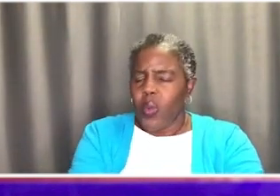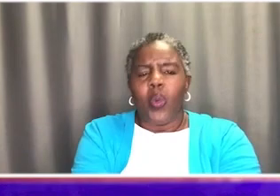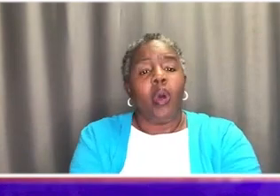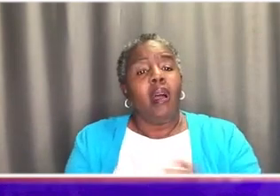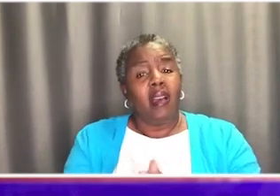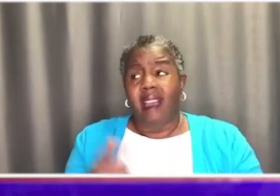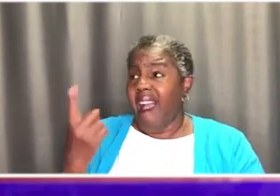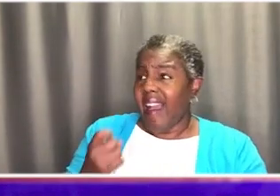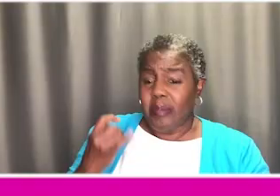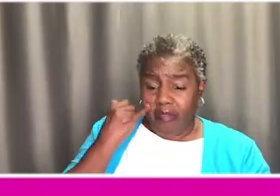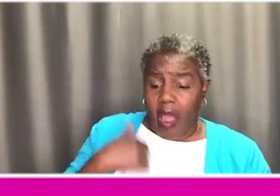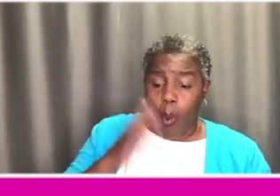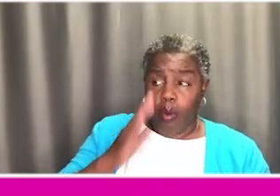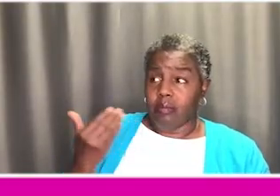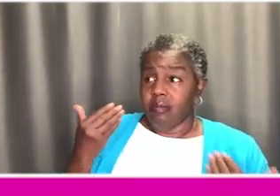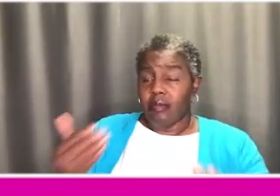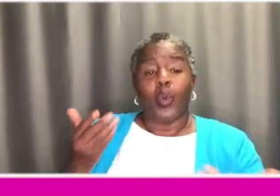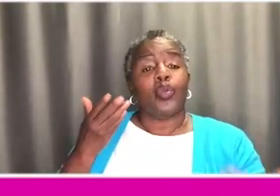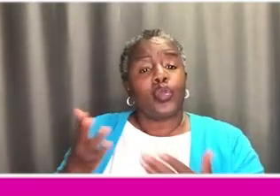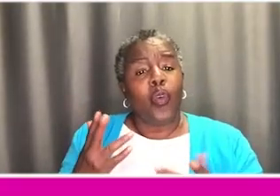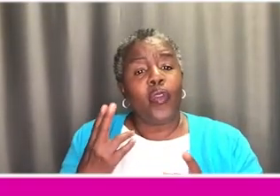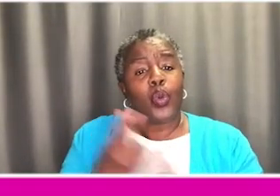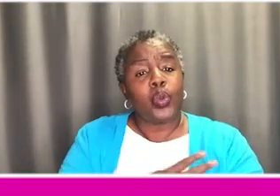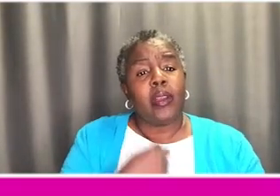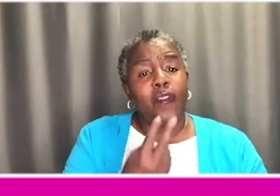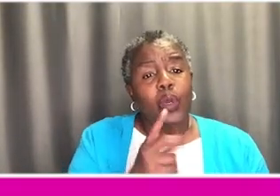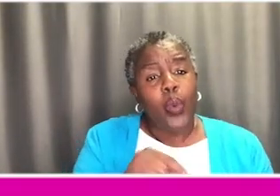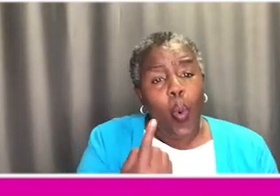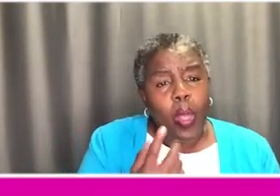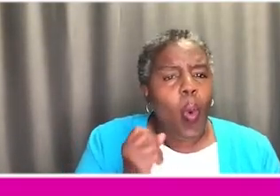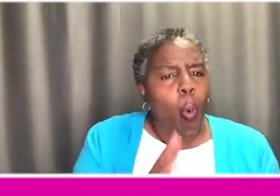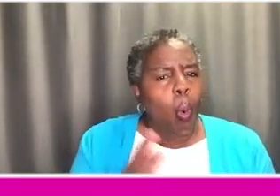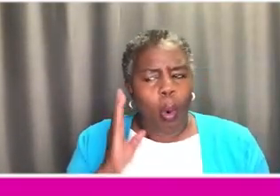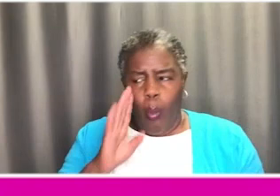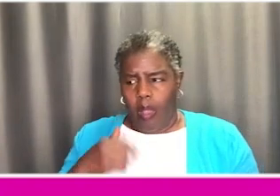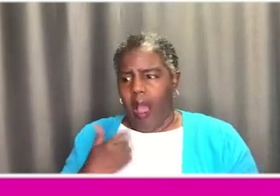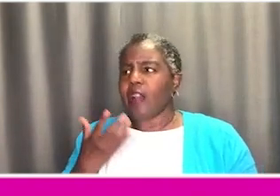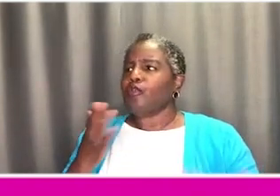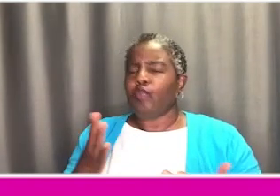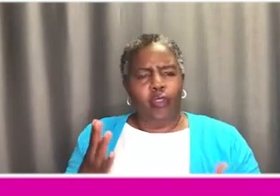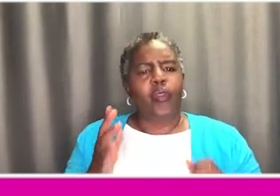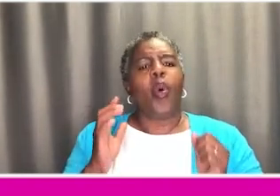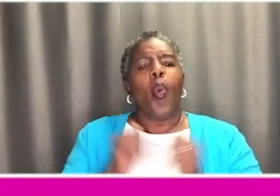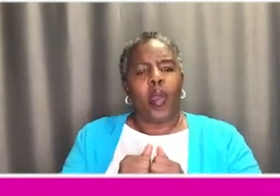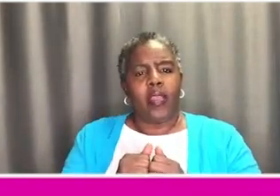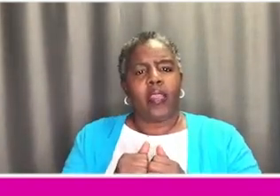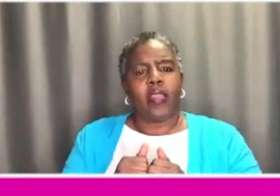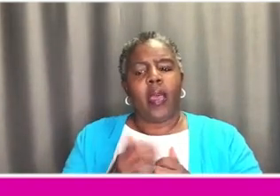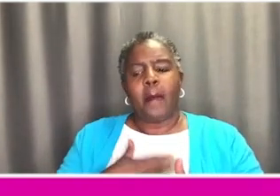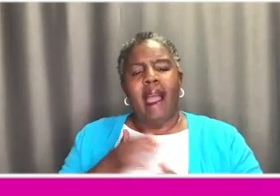that are you going to serve me by your voice or you're going to serve me by